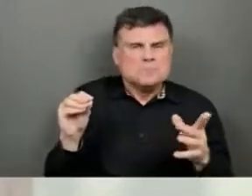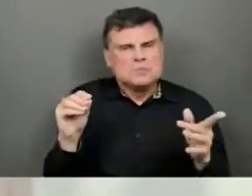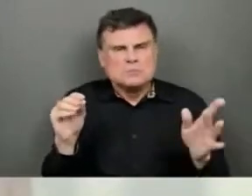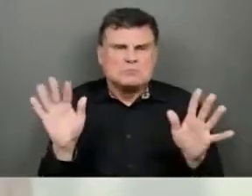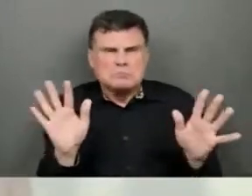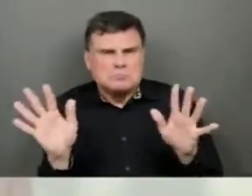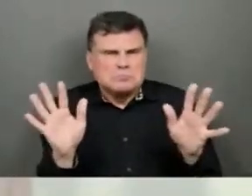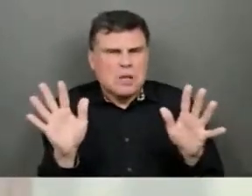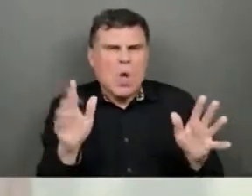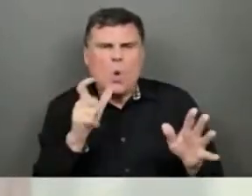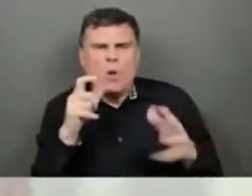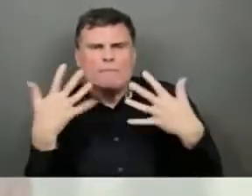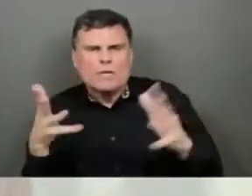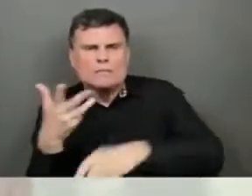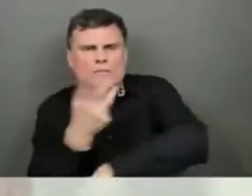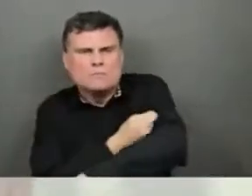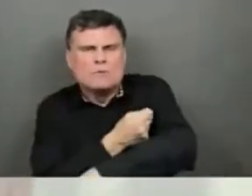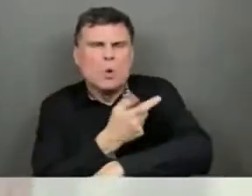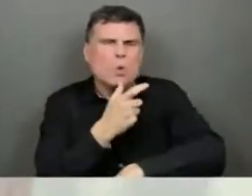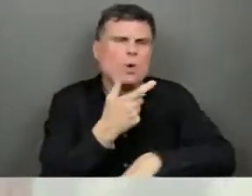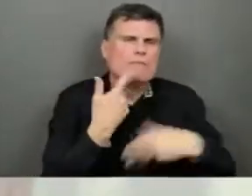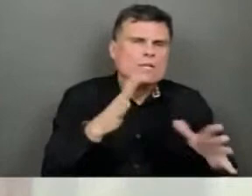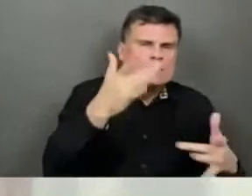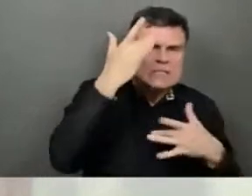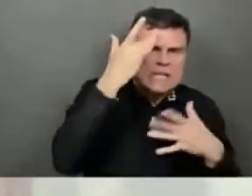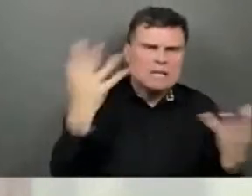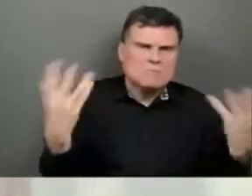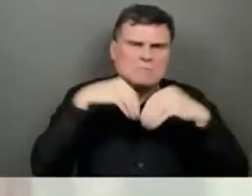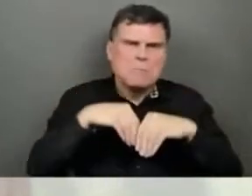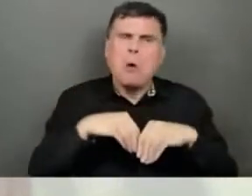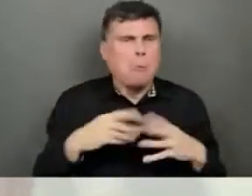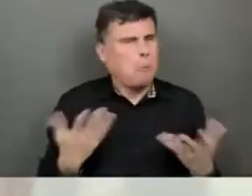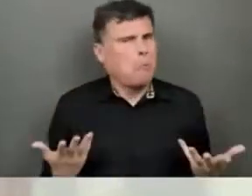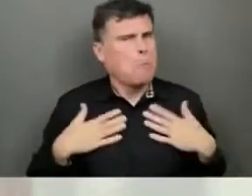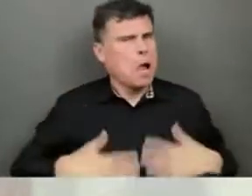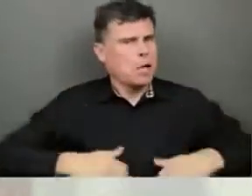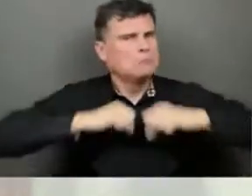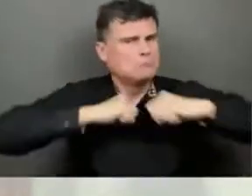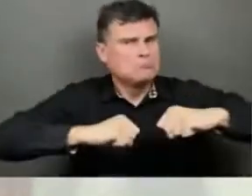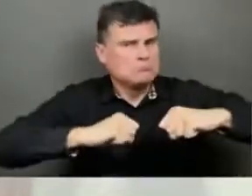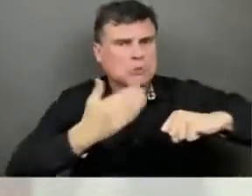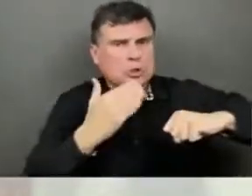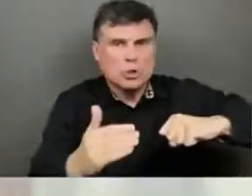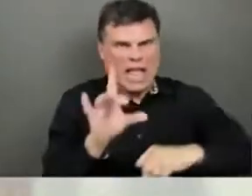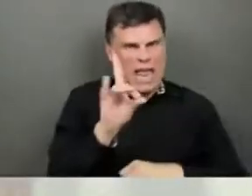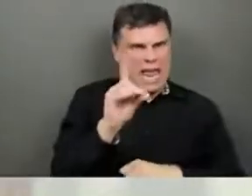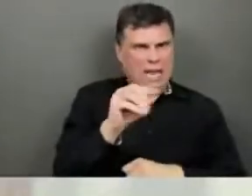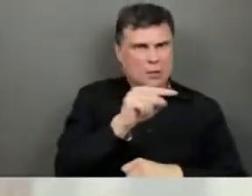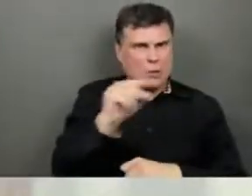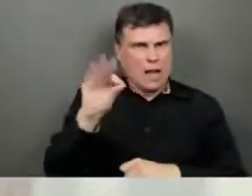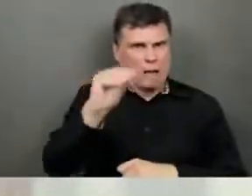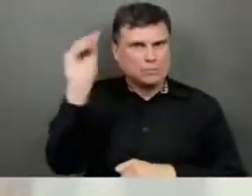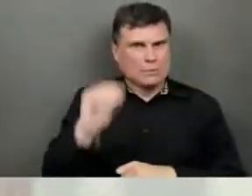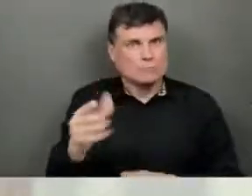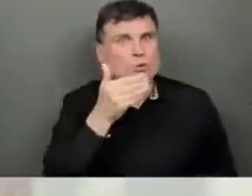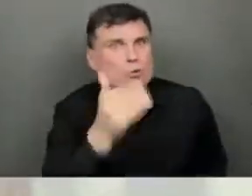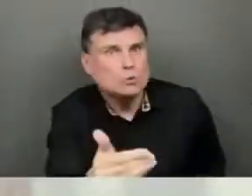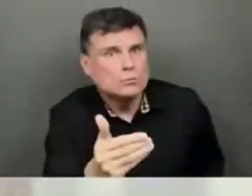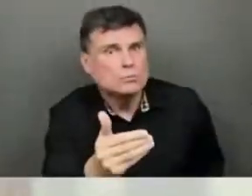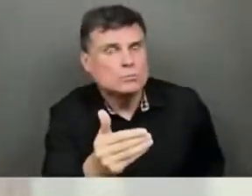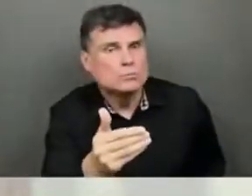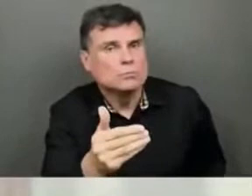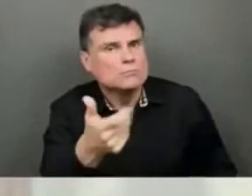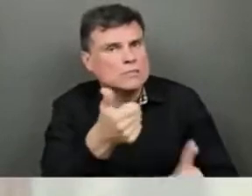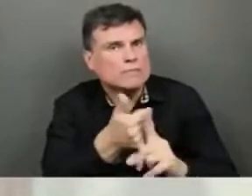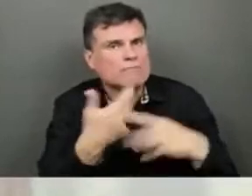protection from both vaccination and infection. So that's good. And what we're learning as we're going through this whole thing